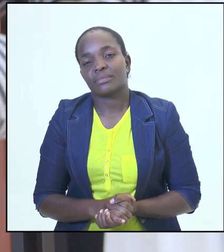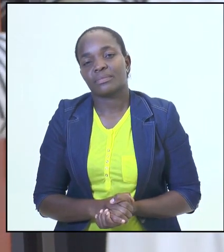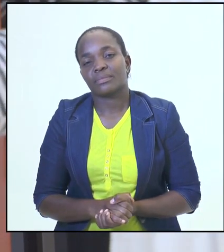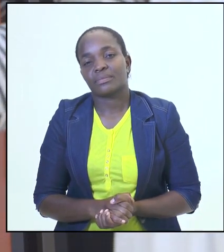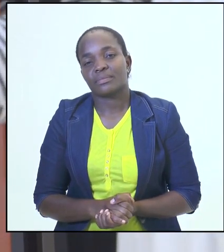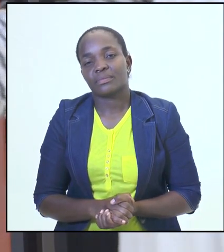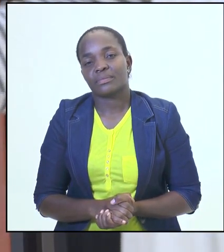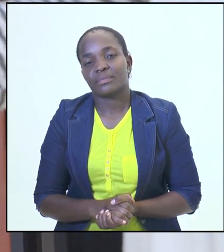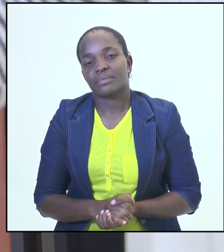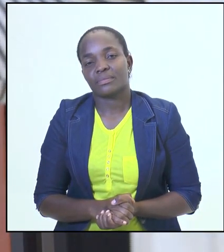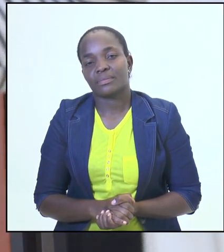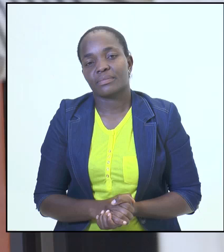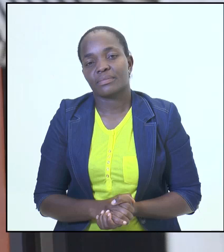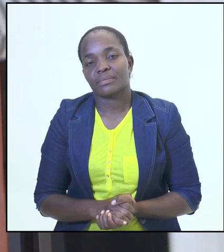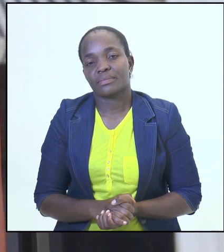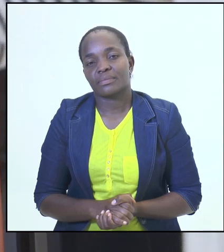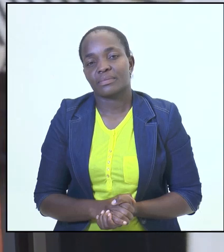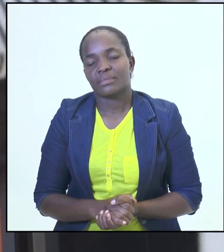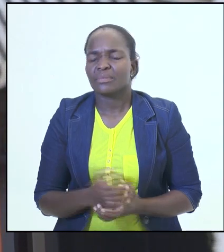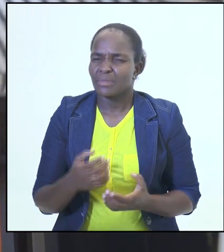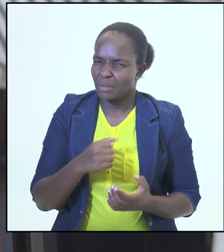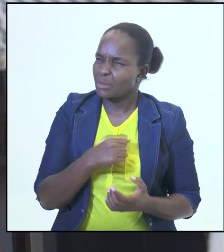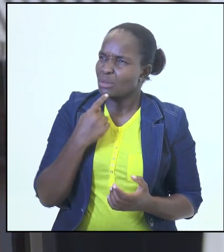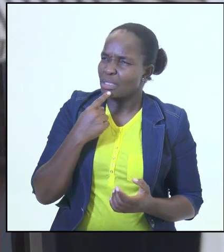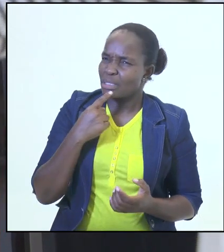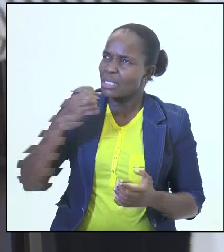Mom, now that you have mentioned sunlight,